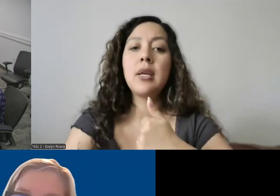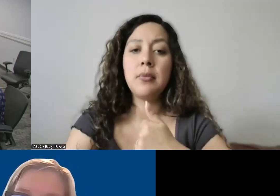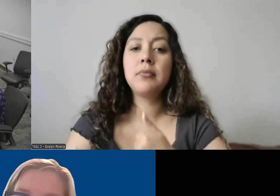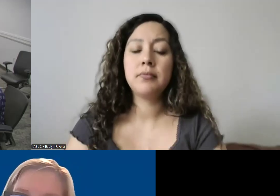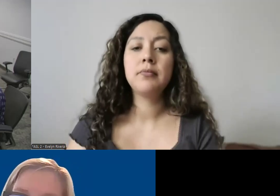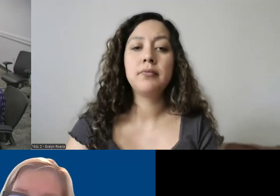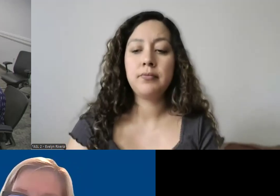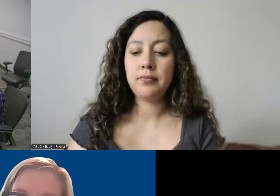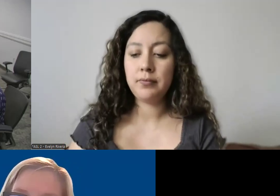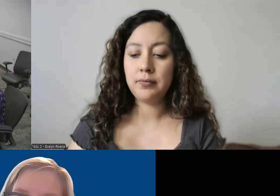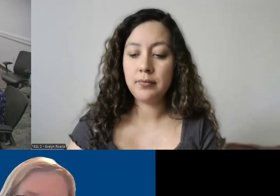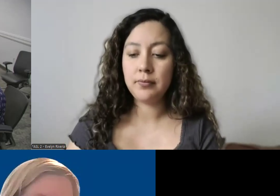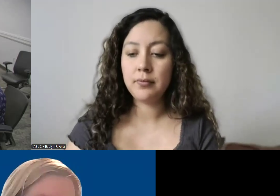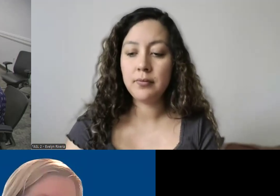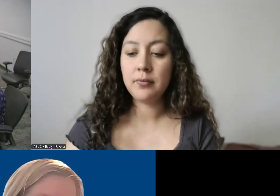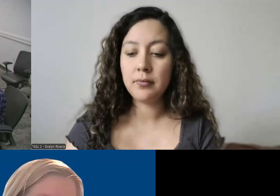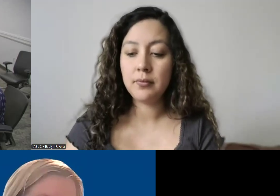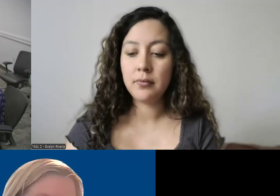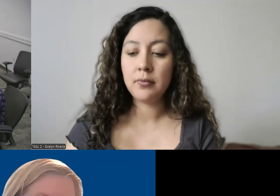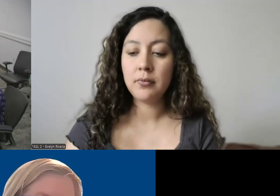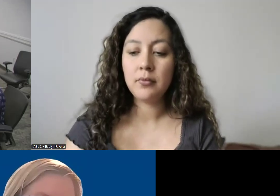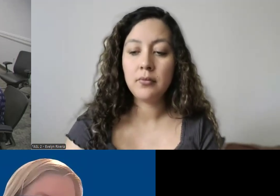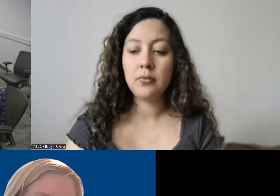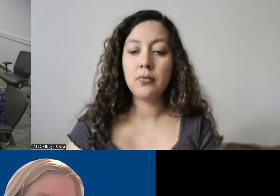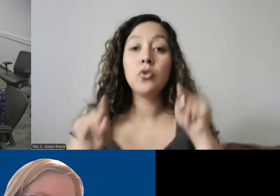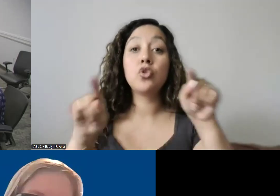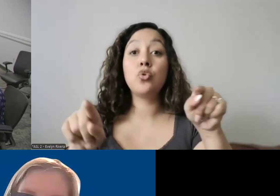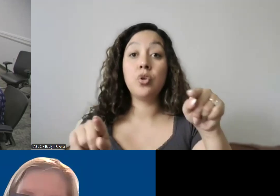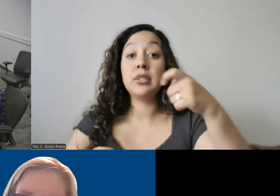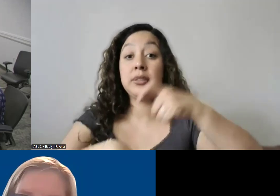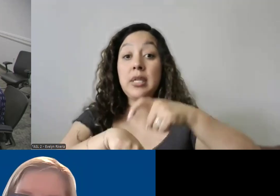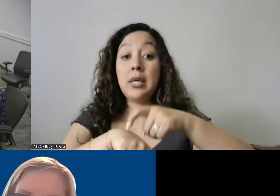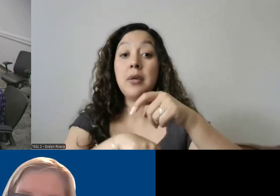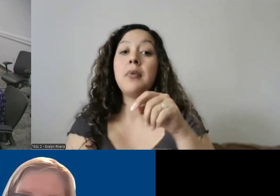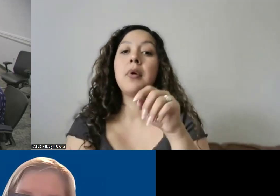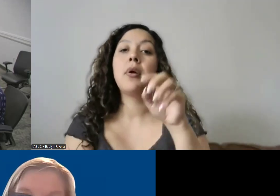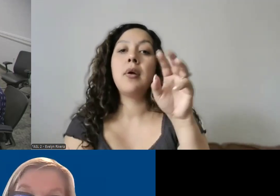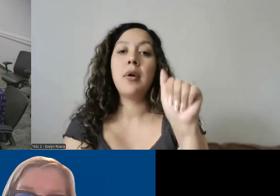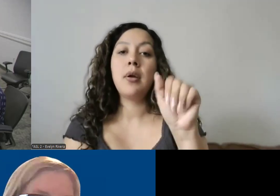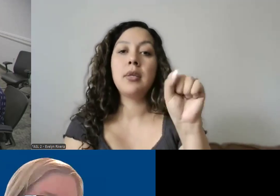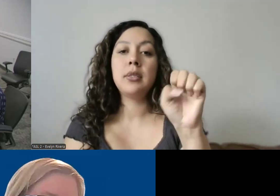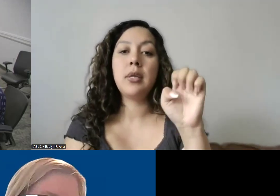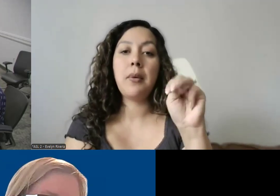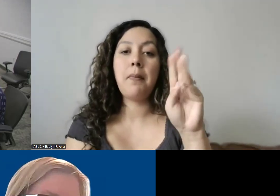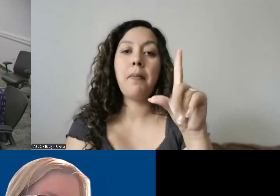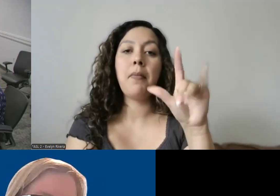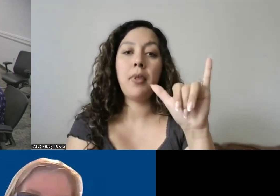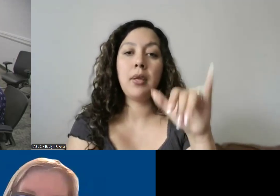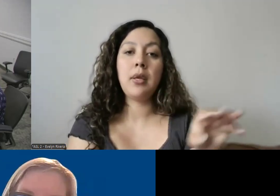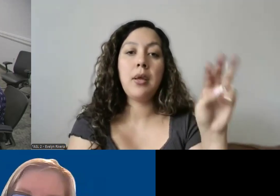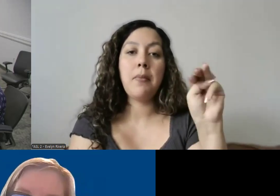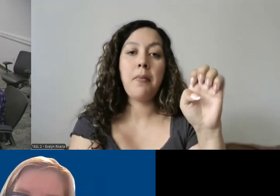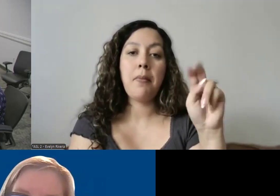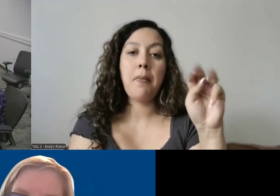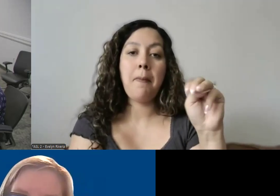earlier this year, Assemblymember Corey Jackson, who's from the Riverside Inland Empire area,